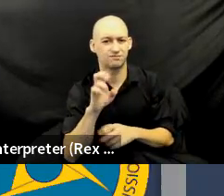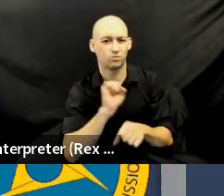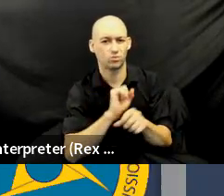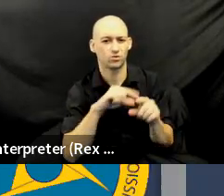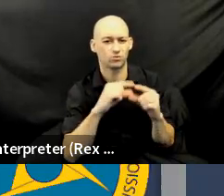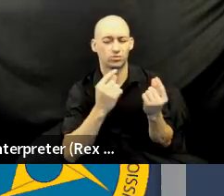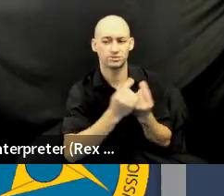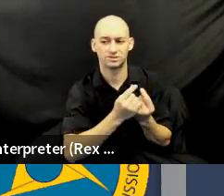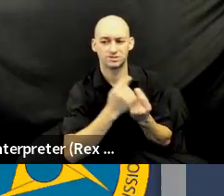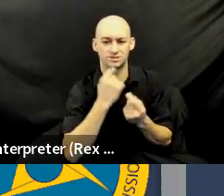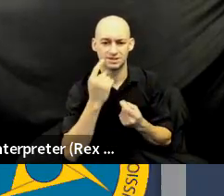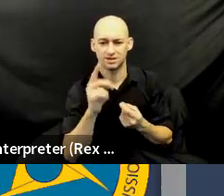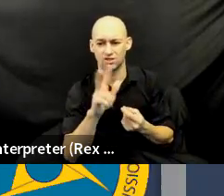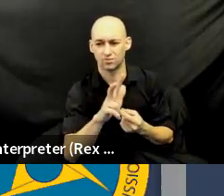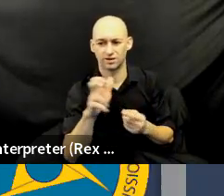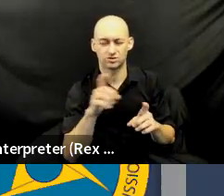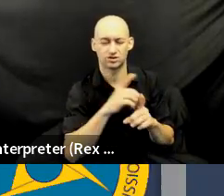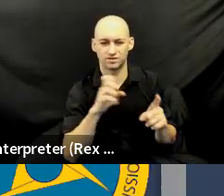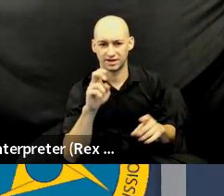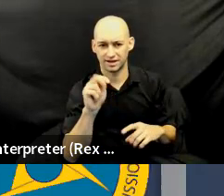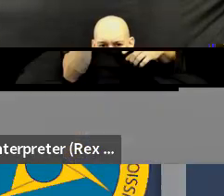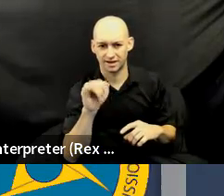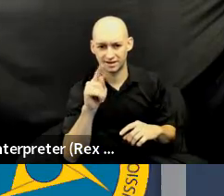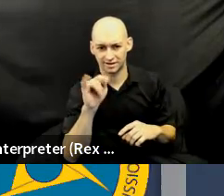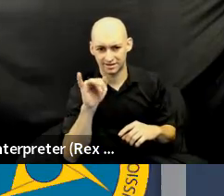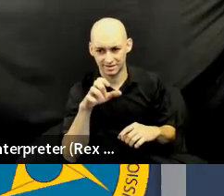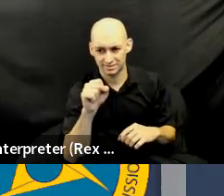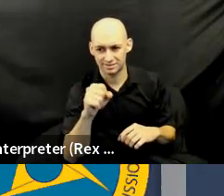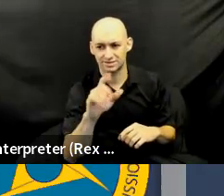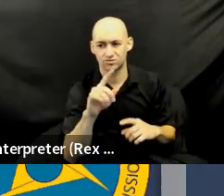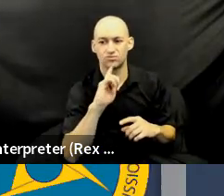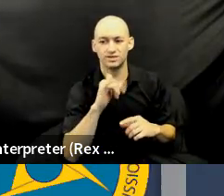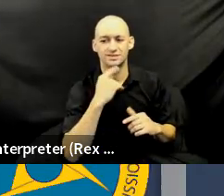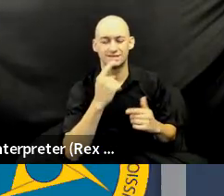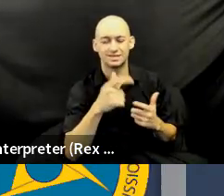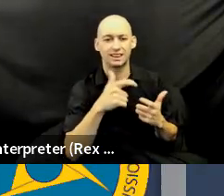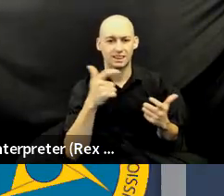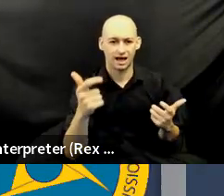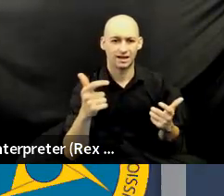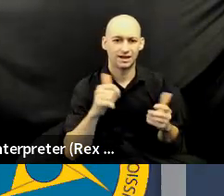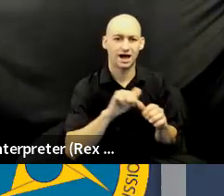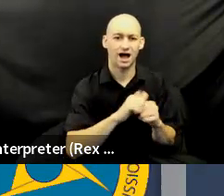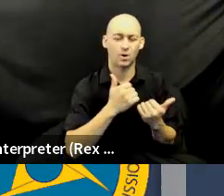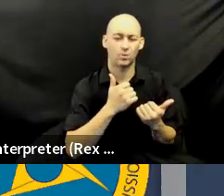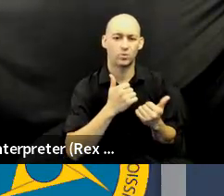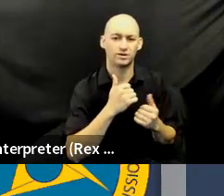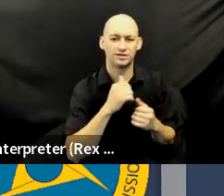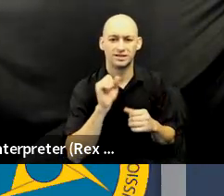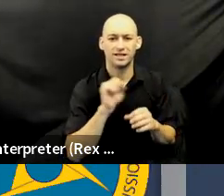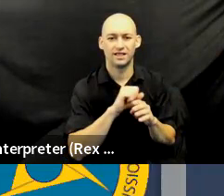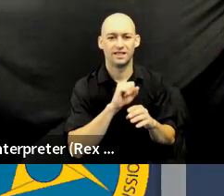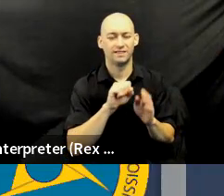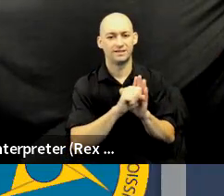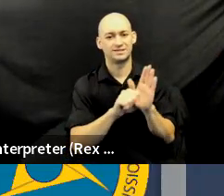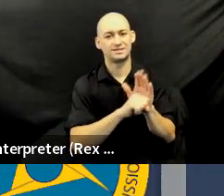mean, 300 different entities. I think it really says a lot about how the state is moving into